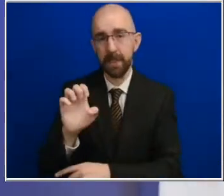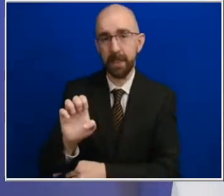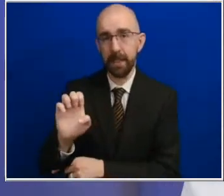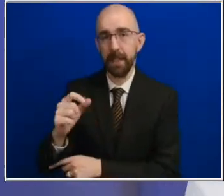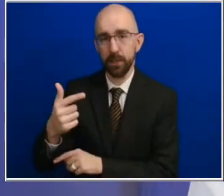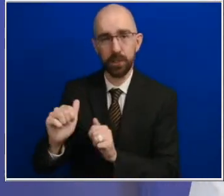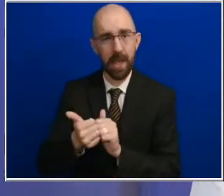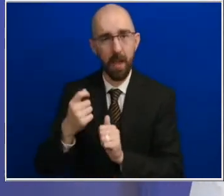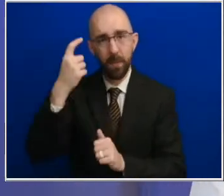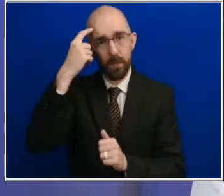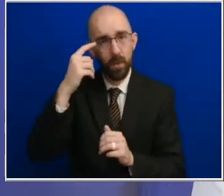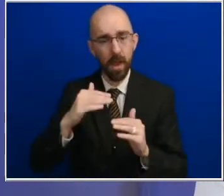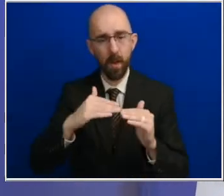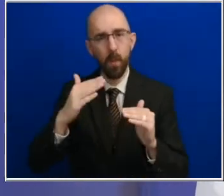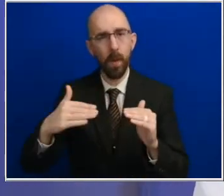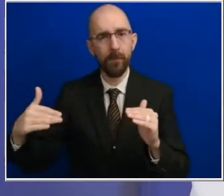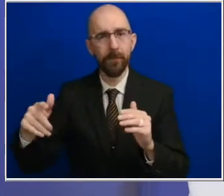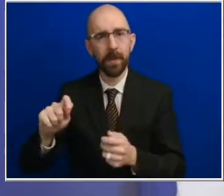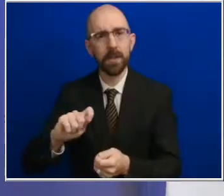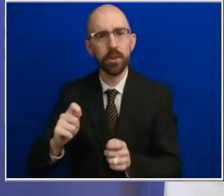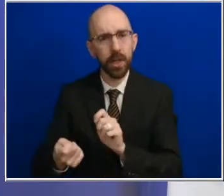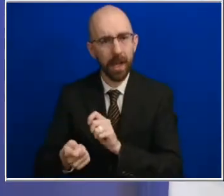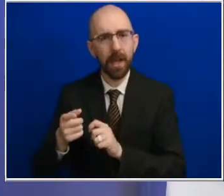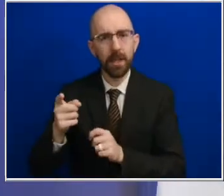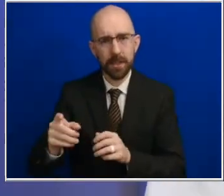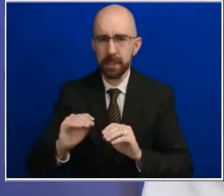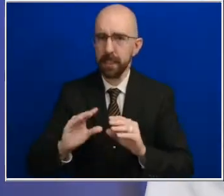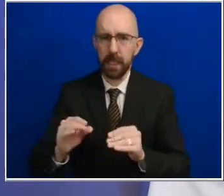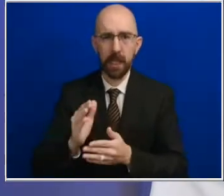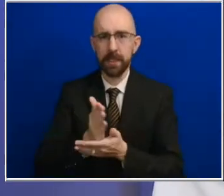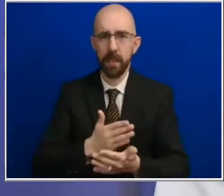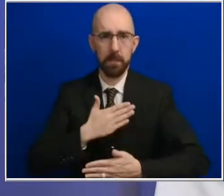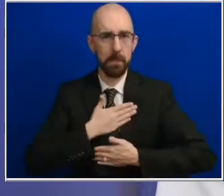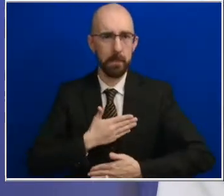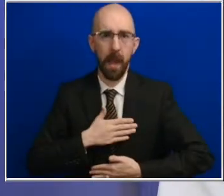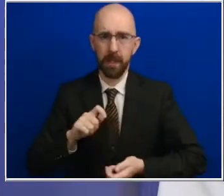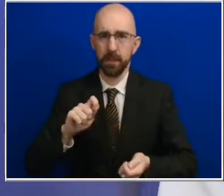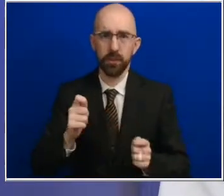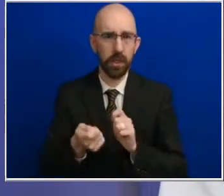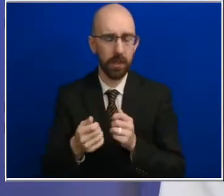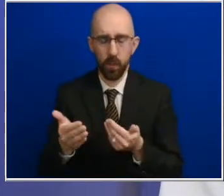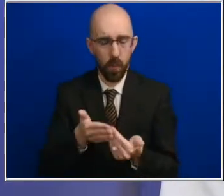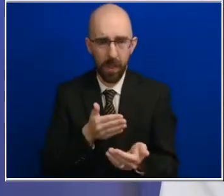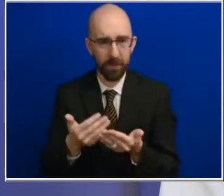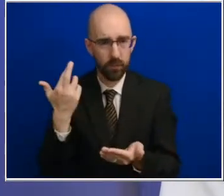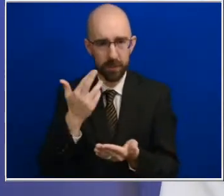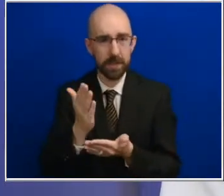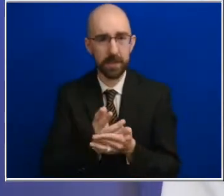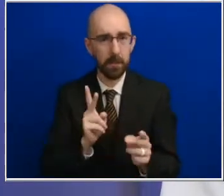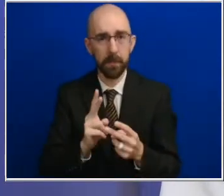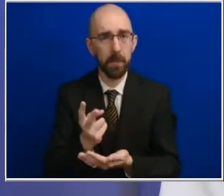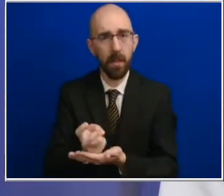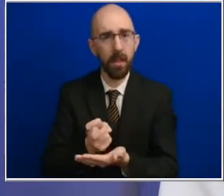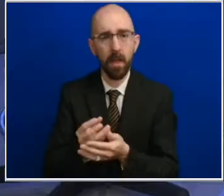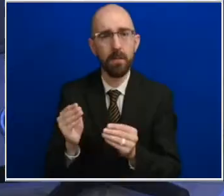change, and it's just there's clearly there's a physiologic change, and for whatever reason, in some people's epilepsy, it's more common at night. You described